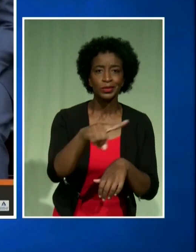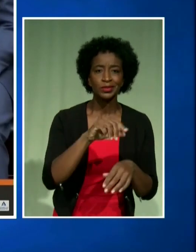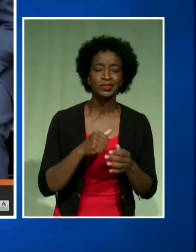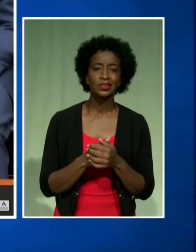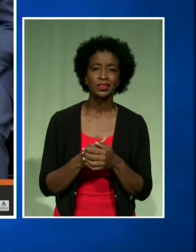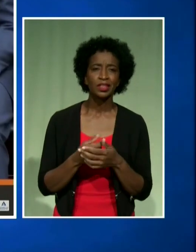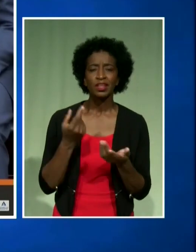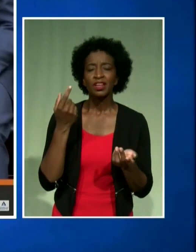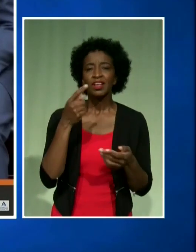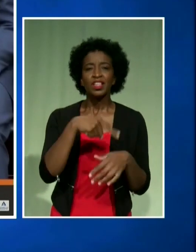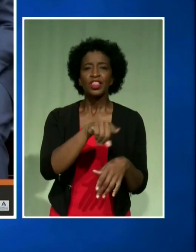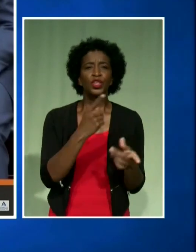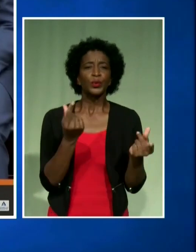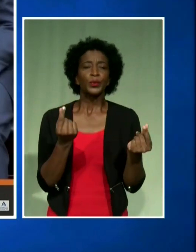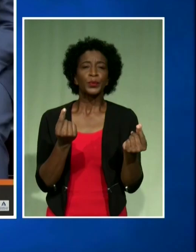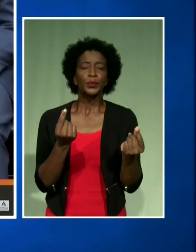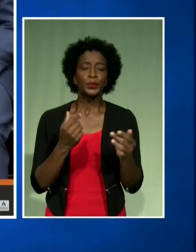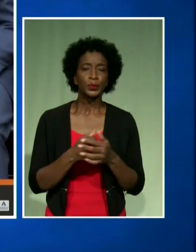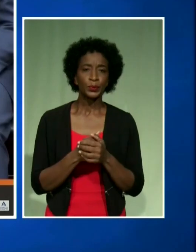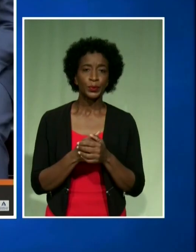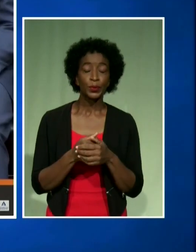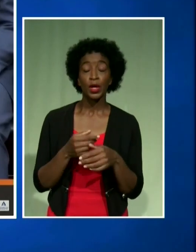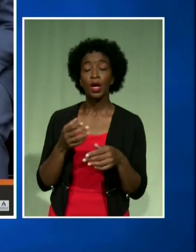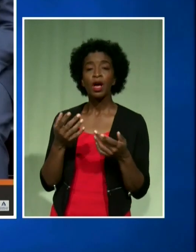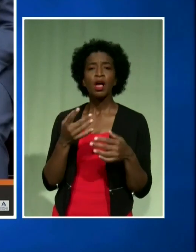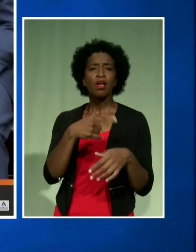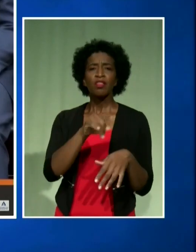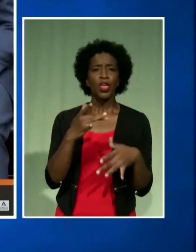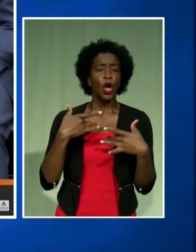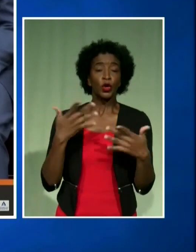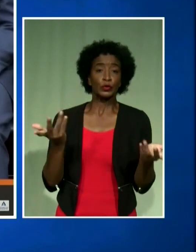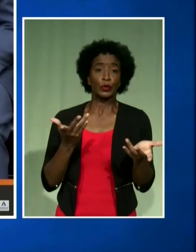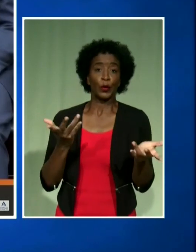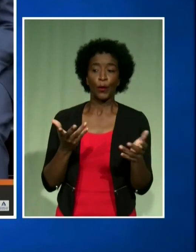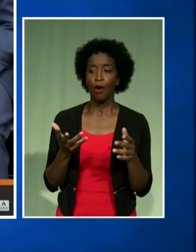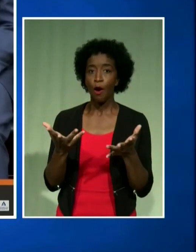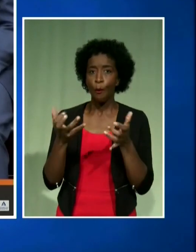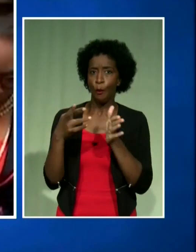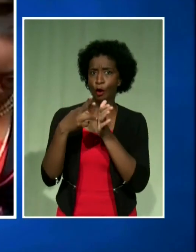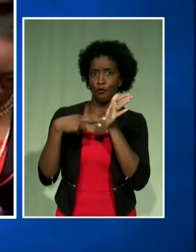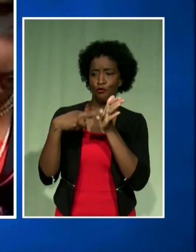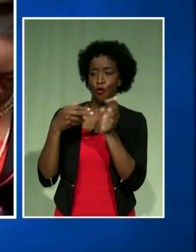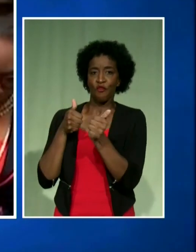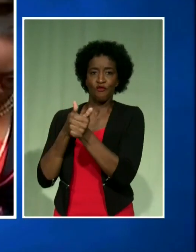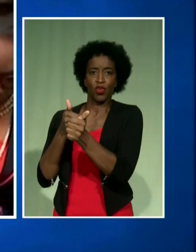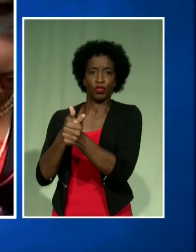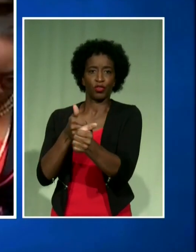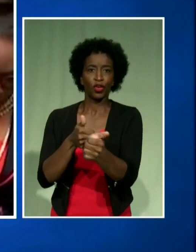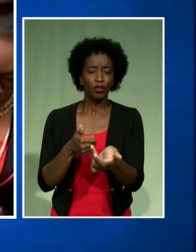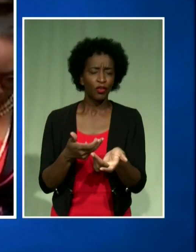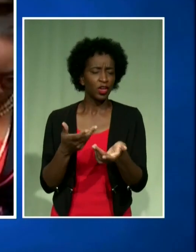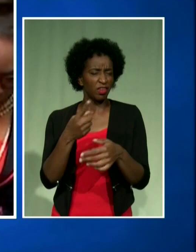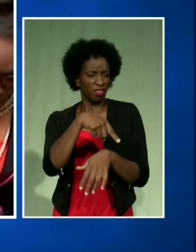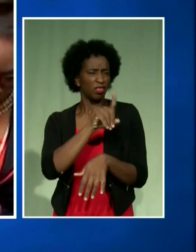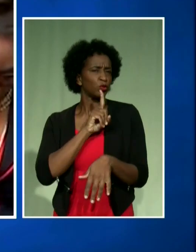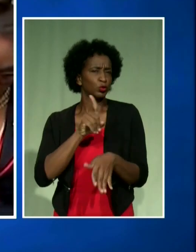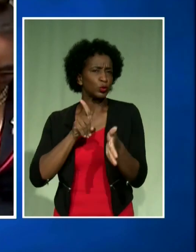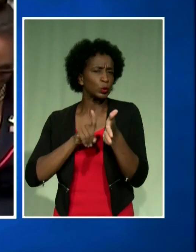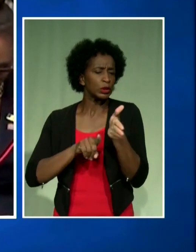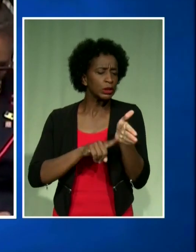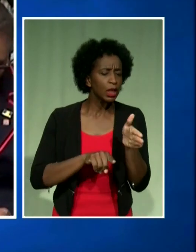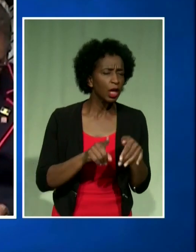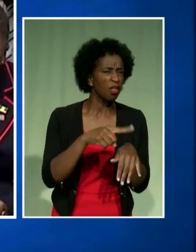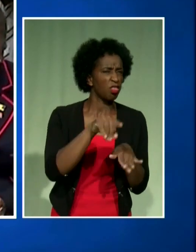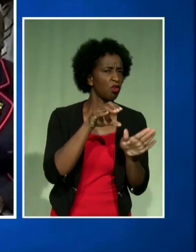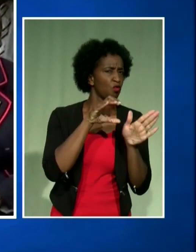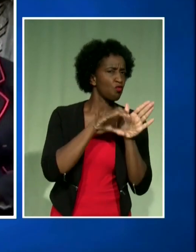more interested in whether you adhere to rules than in finding where the money launderers are. Ms. Motley, who was accompanied by Trinidad